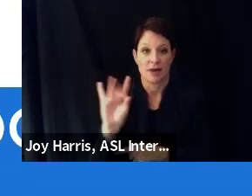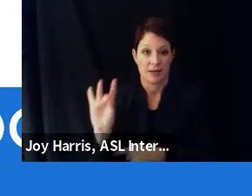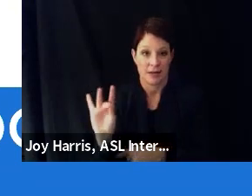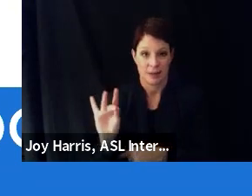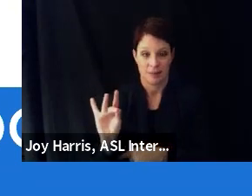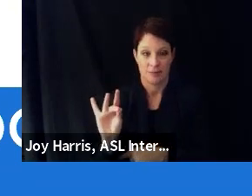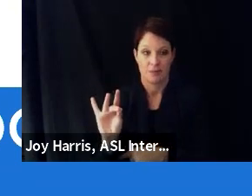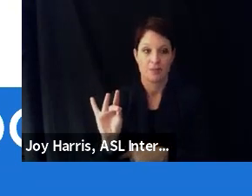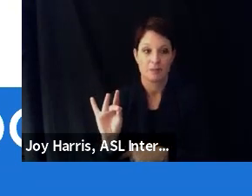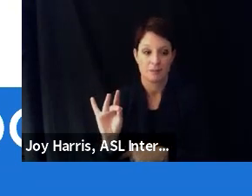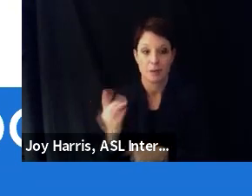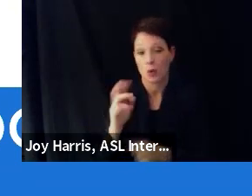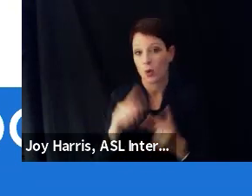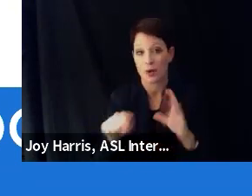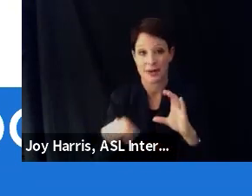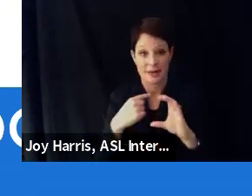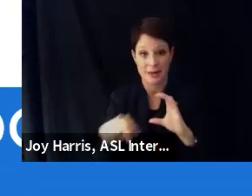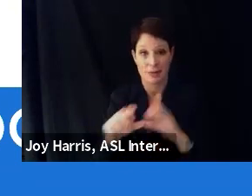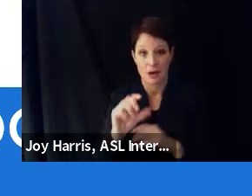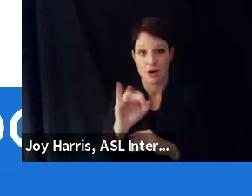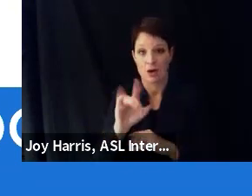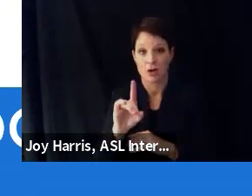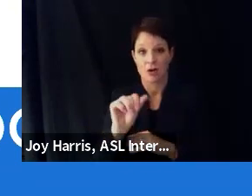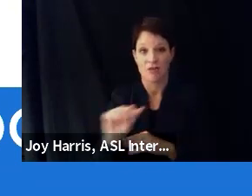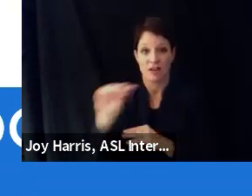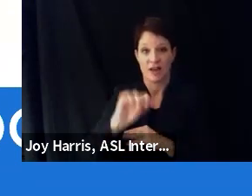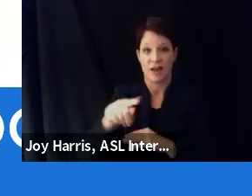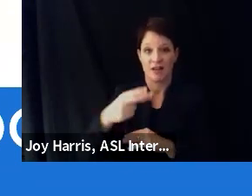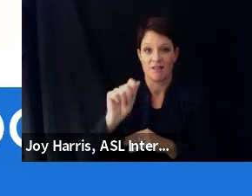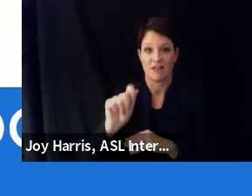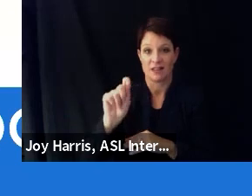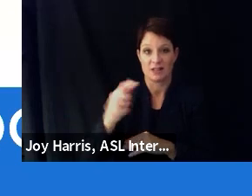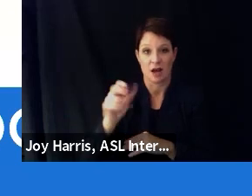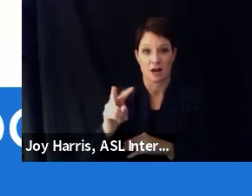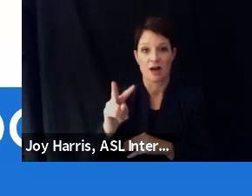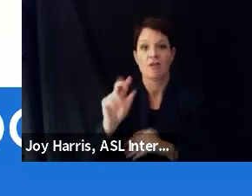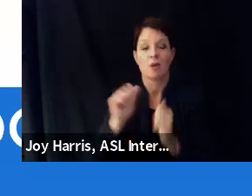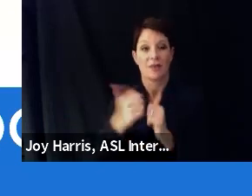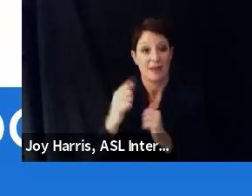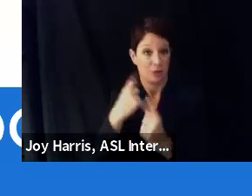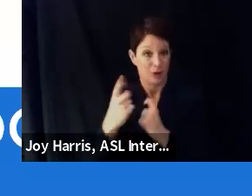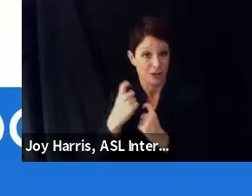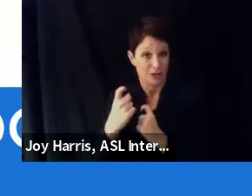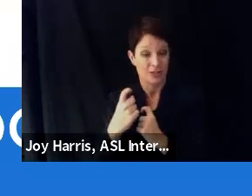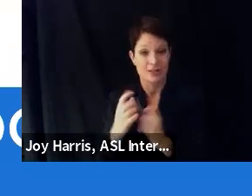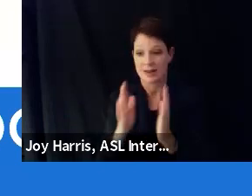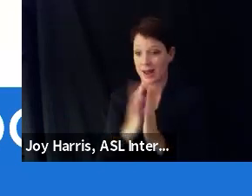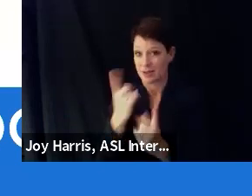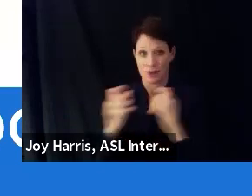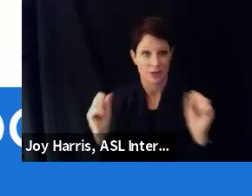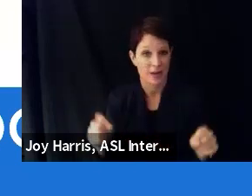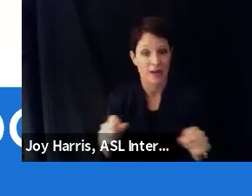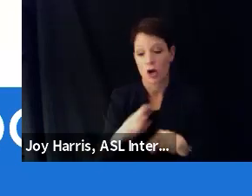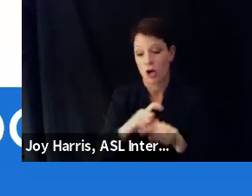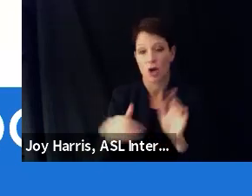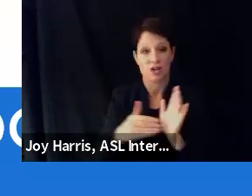215-685-5488. Or you can email covid@phila.gov with any questions that you have. And all of those are great resources. Our call center is